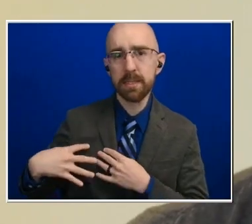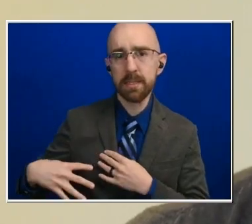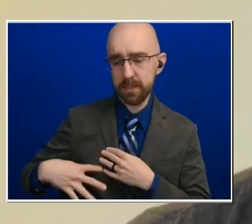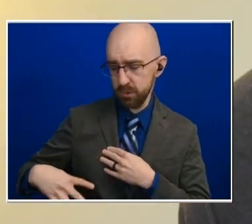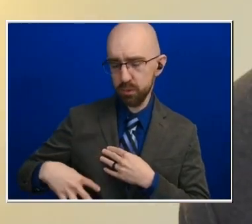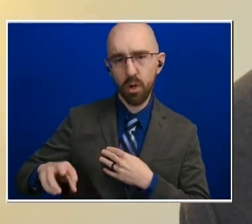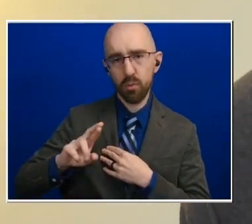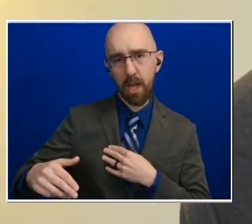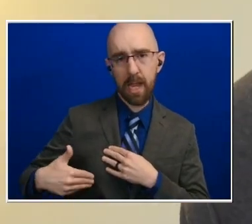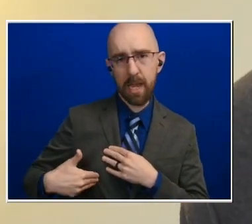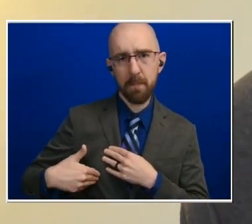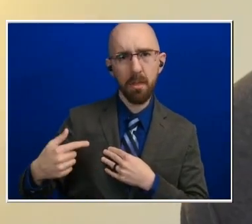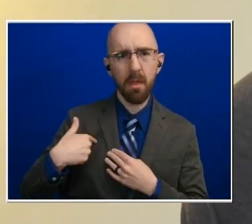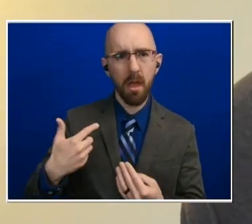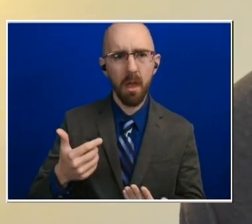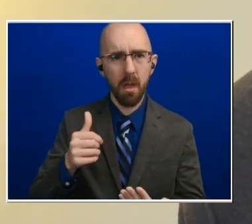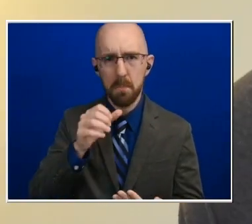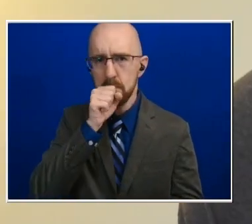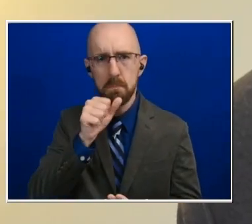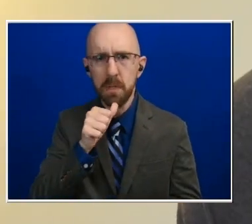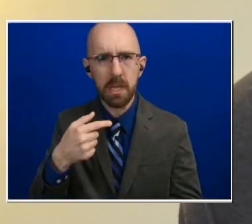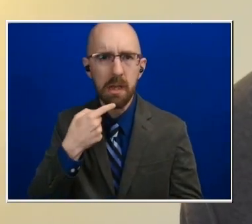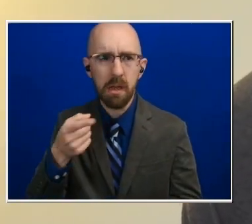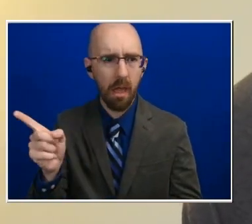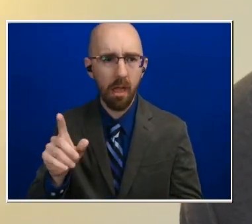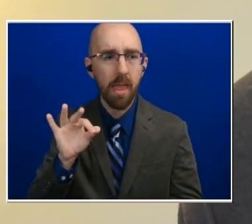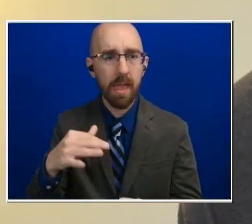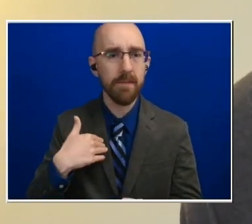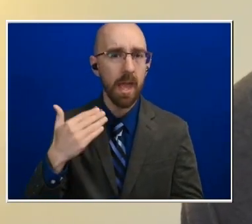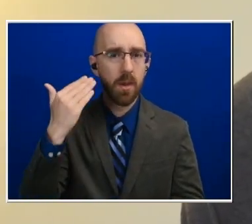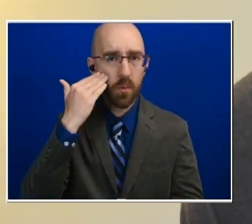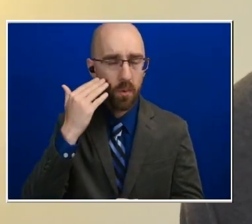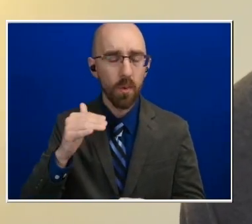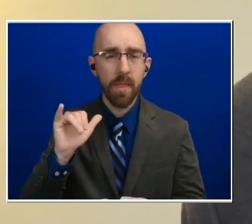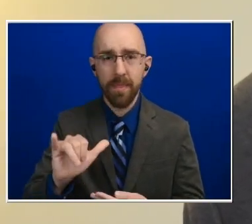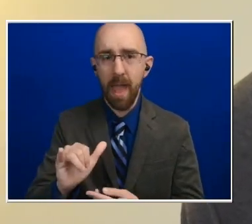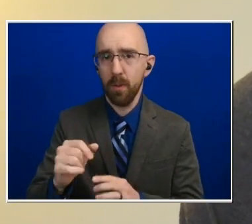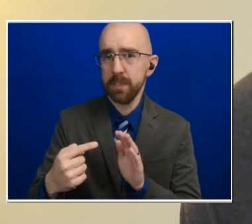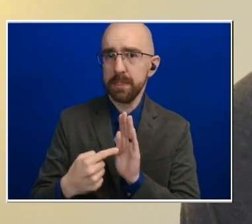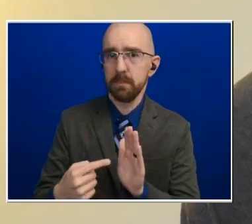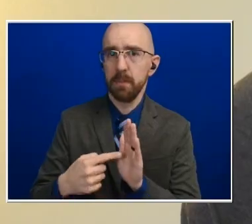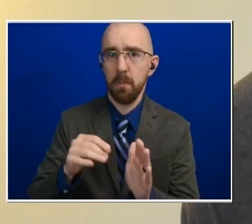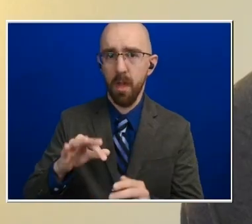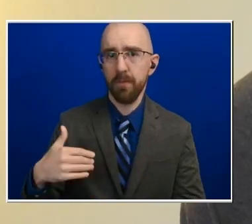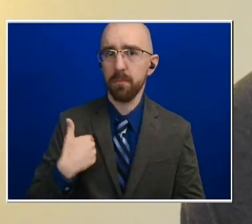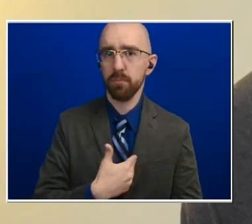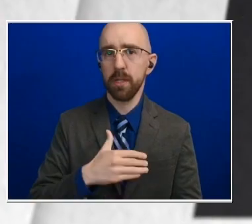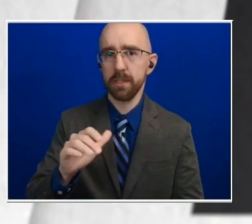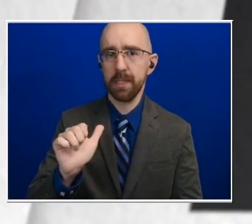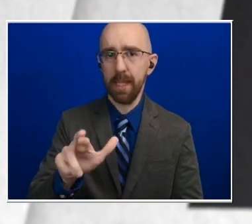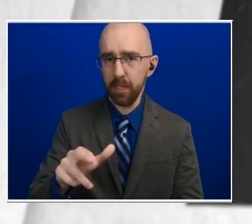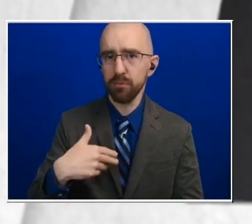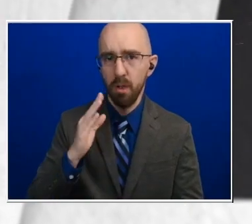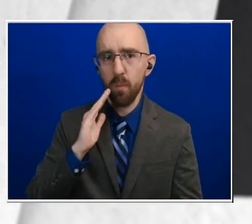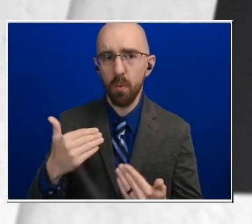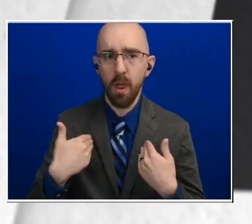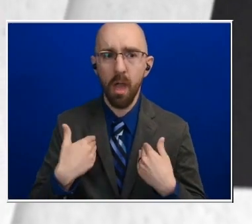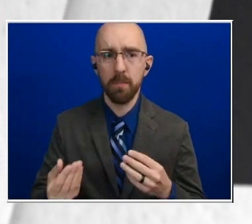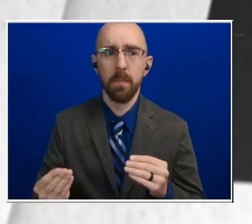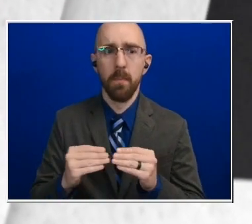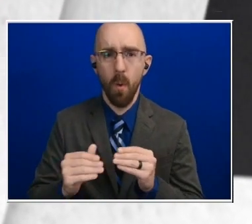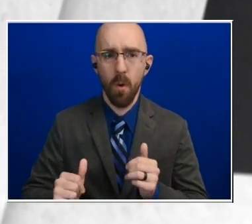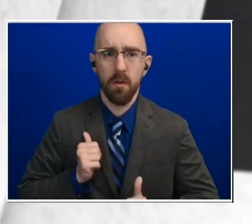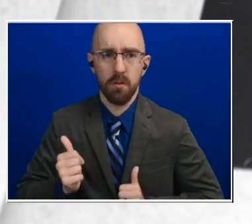tell to anybody. So had I known that was a symptom of breast cancer and stuff, I probably would have acted on it a little bit more. Finally, when Bret